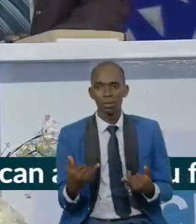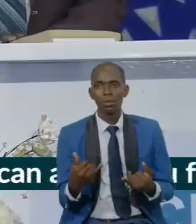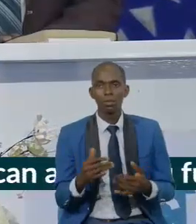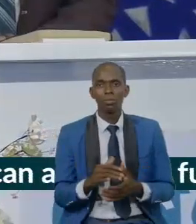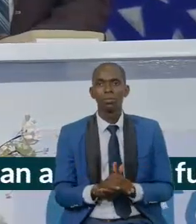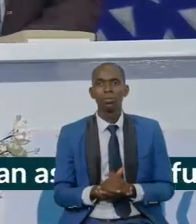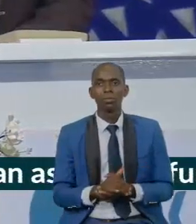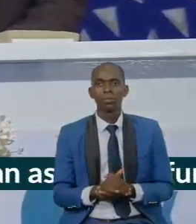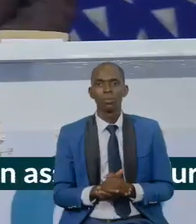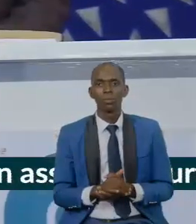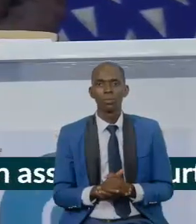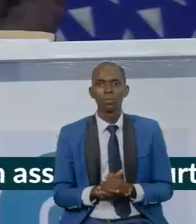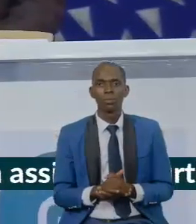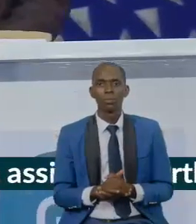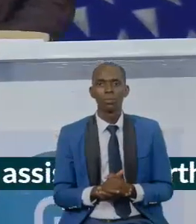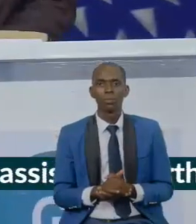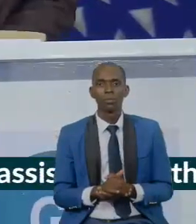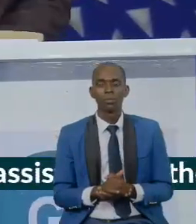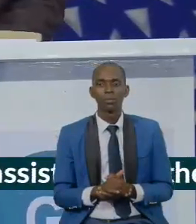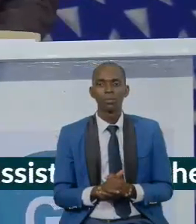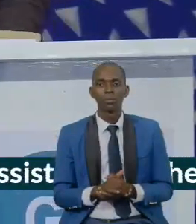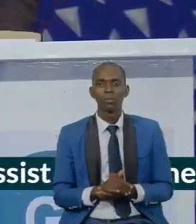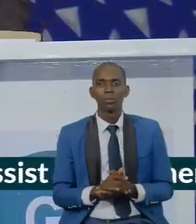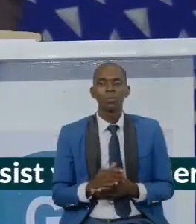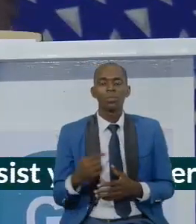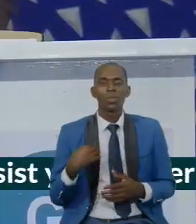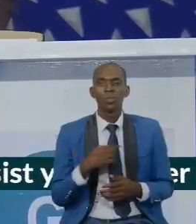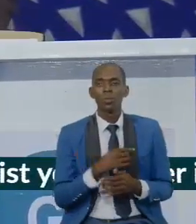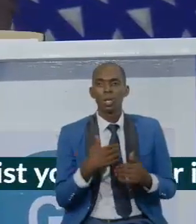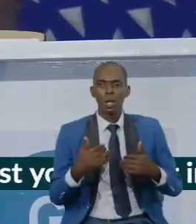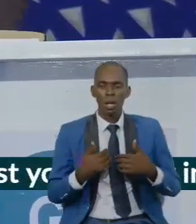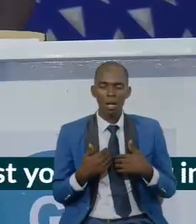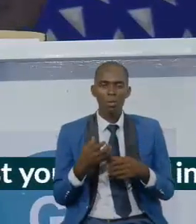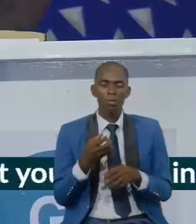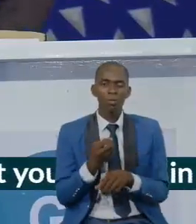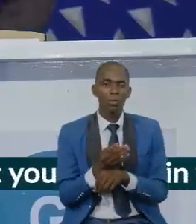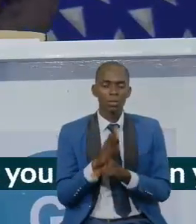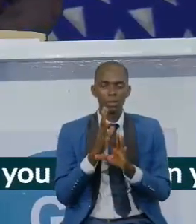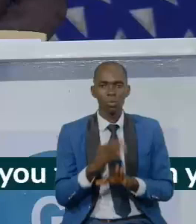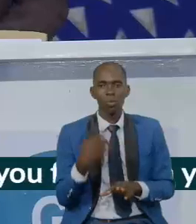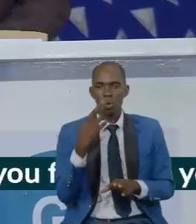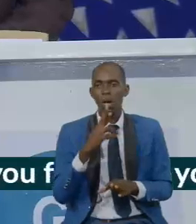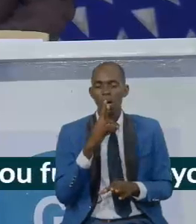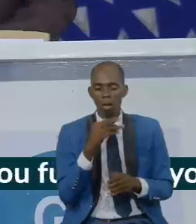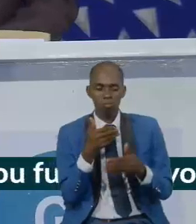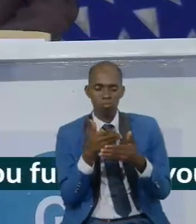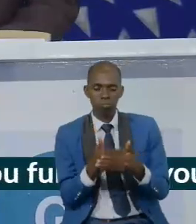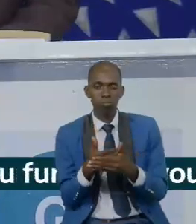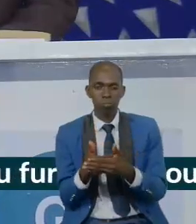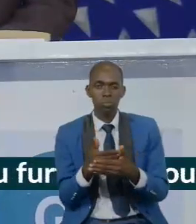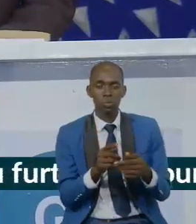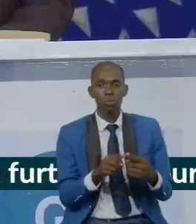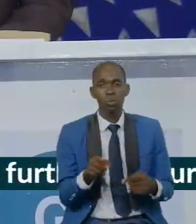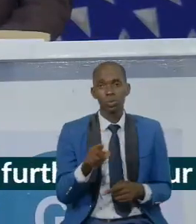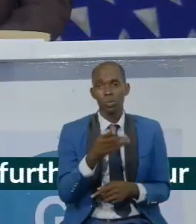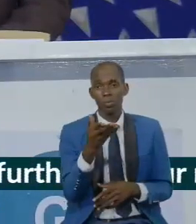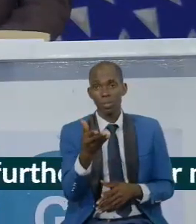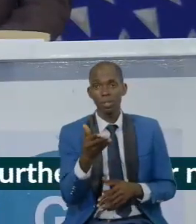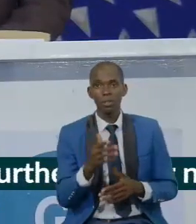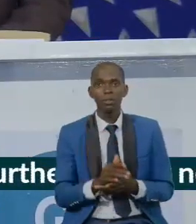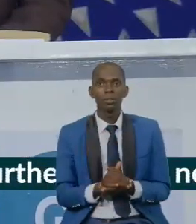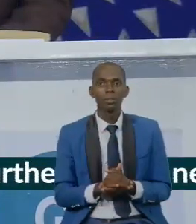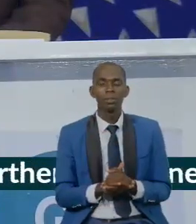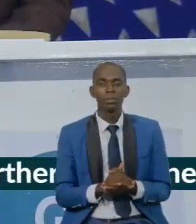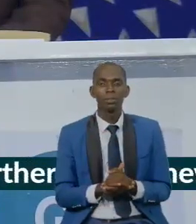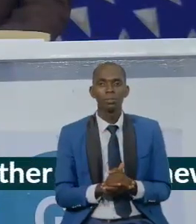pas loin de vous. You have counselors that are not far from you. Ils vont pouvoir vous